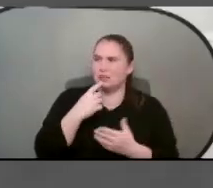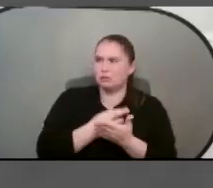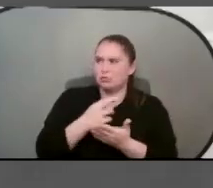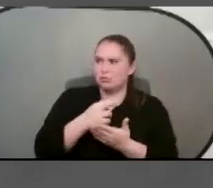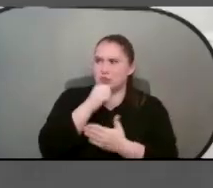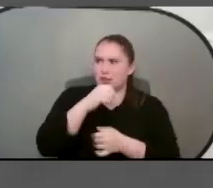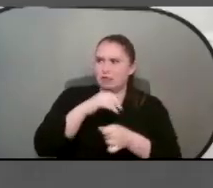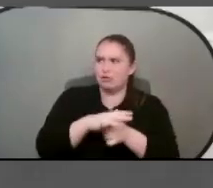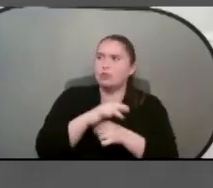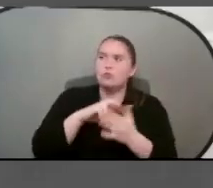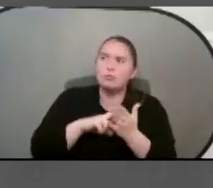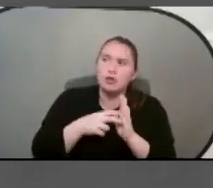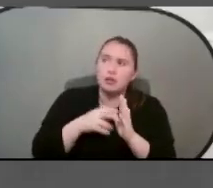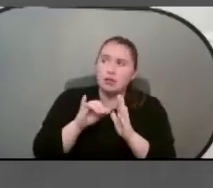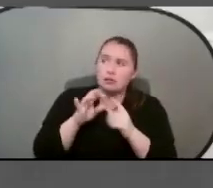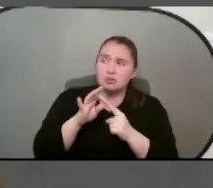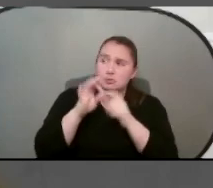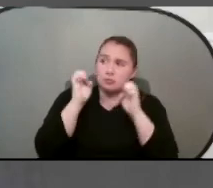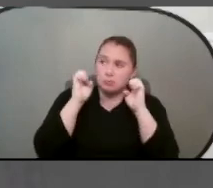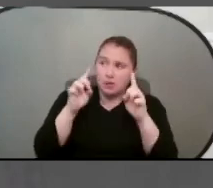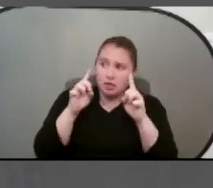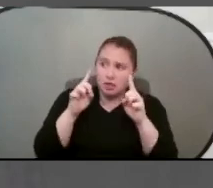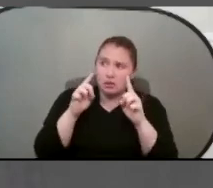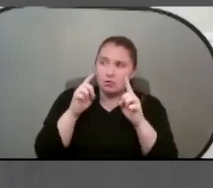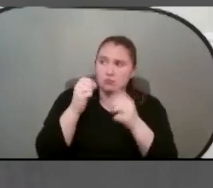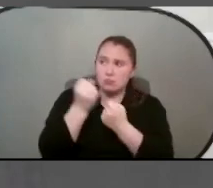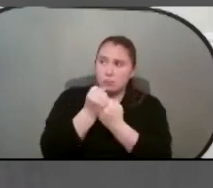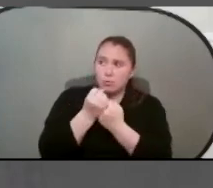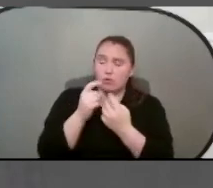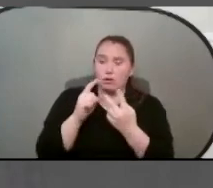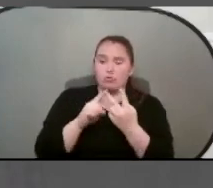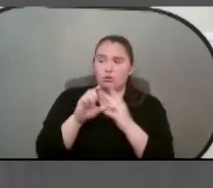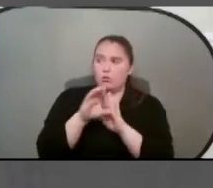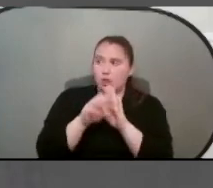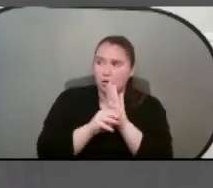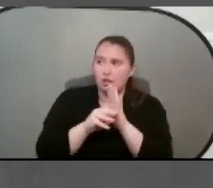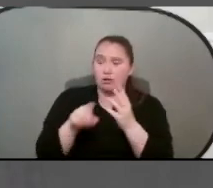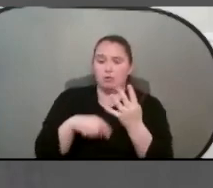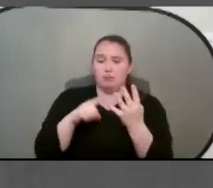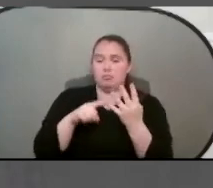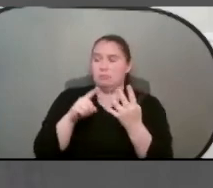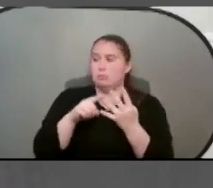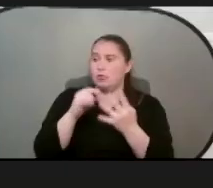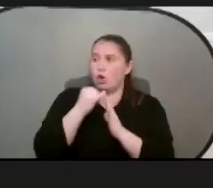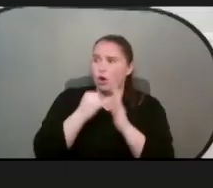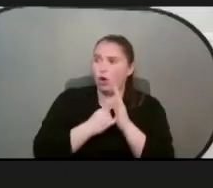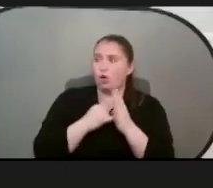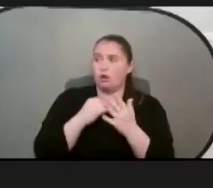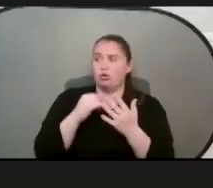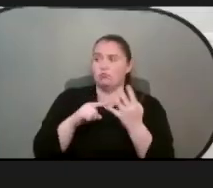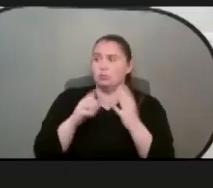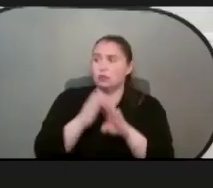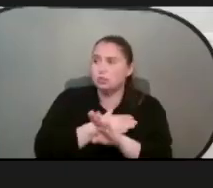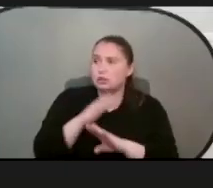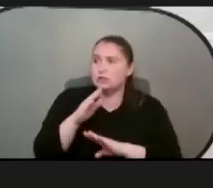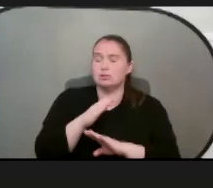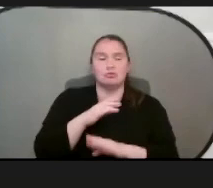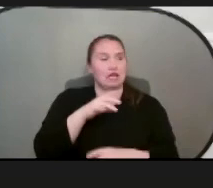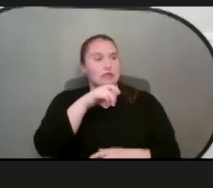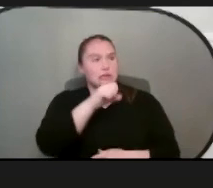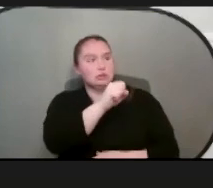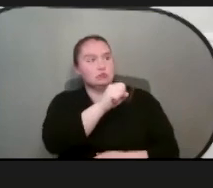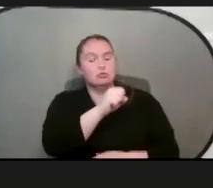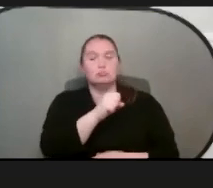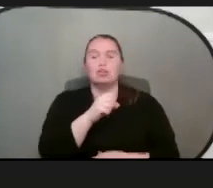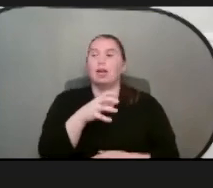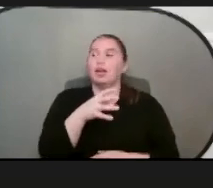do you mean like special ed support, art curriculum, music, those types of resources? Yes. And so, and, and, and,